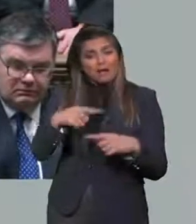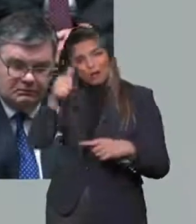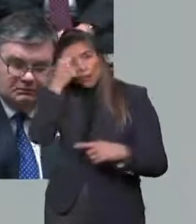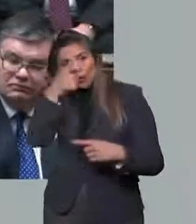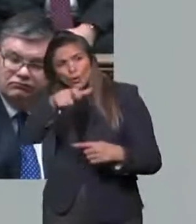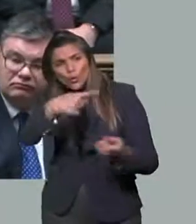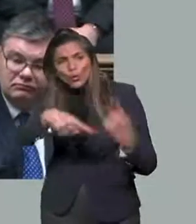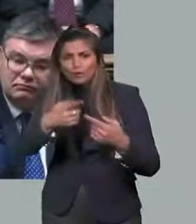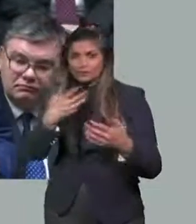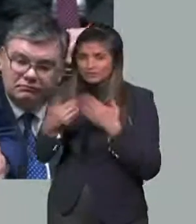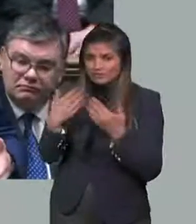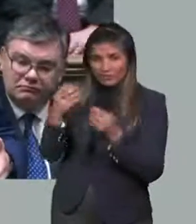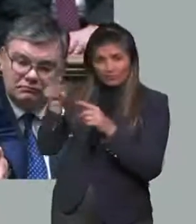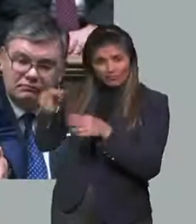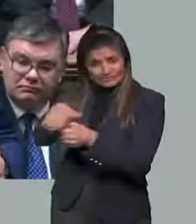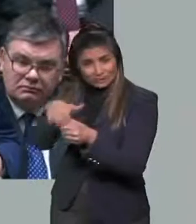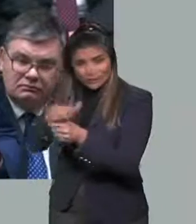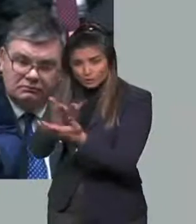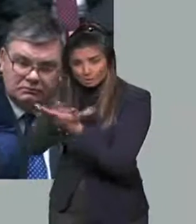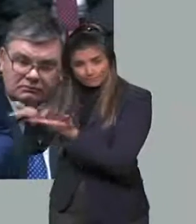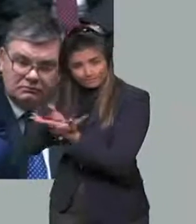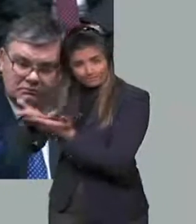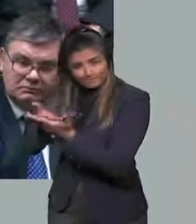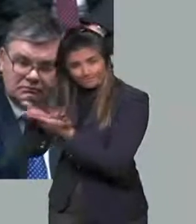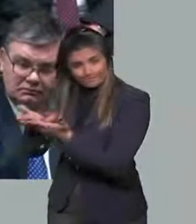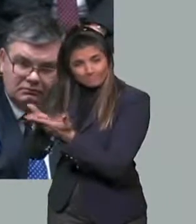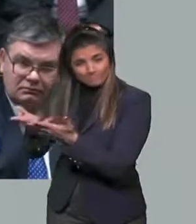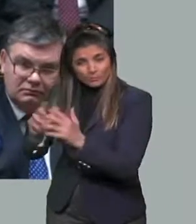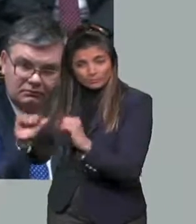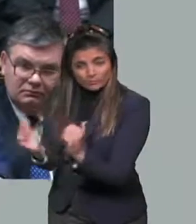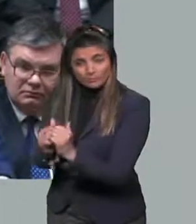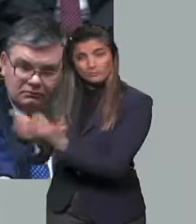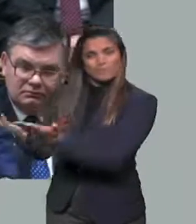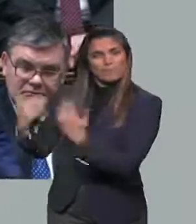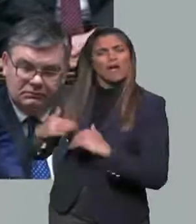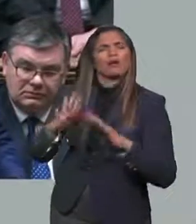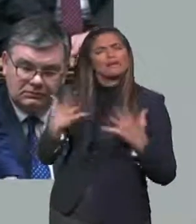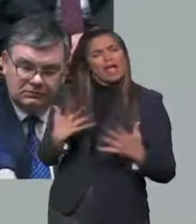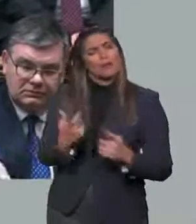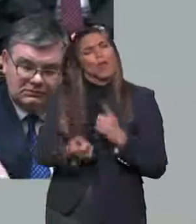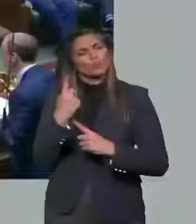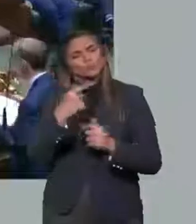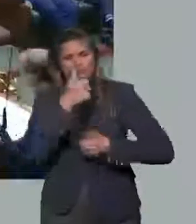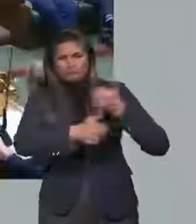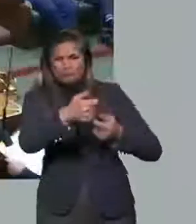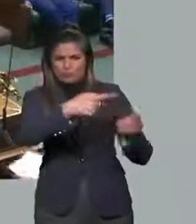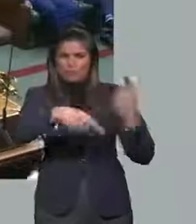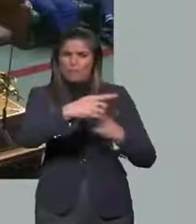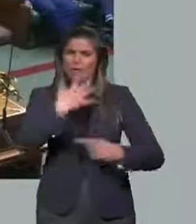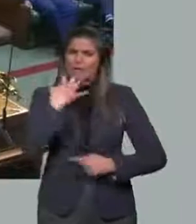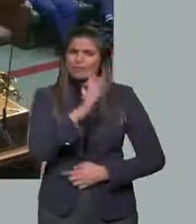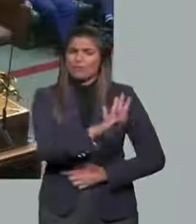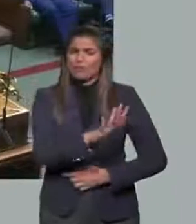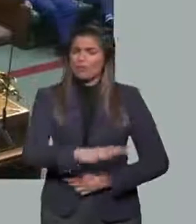nationals, often less celebrated cases than this, but I think now is a great opportunity to recognise the heroic work they do.